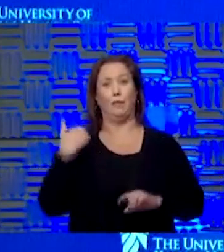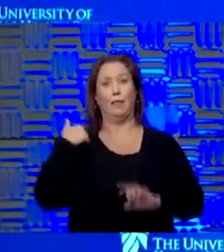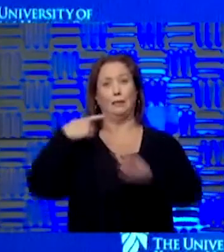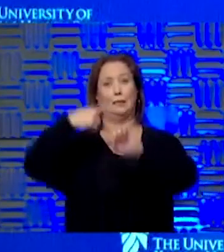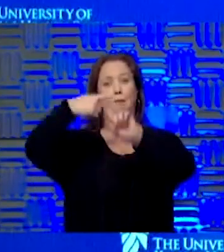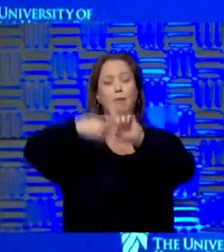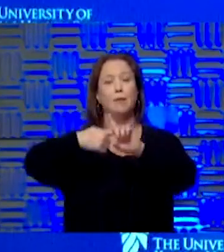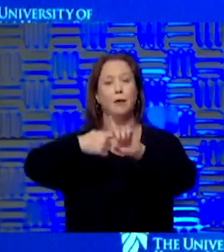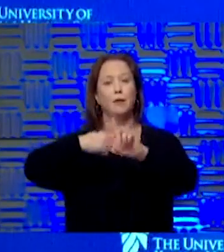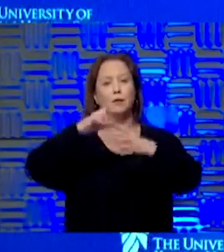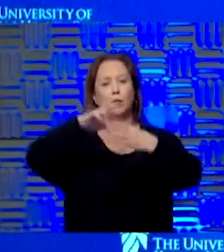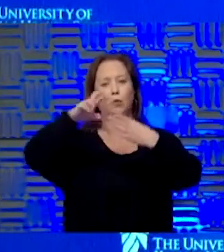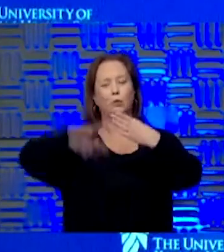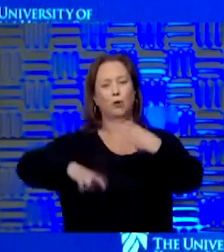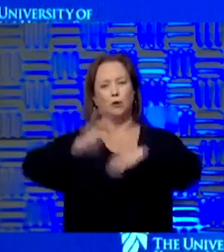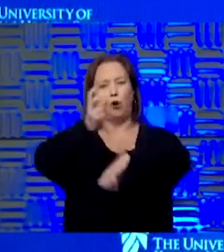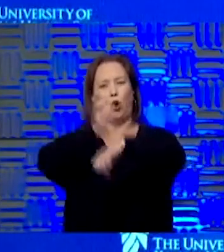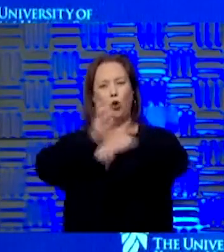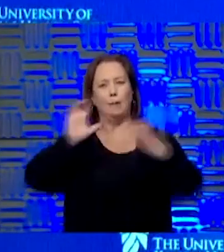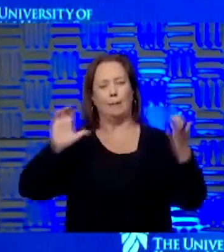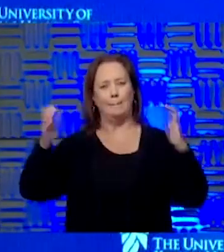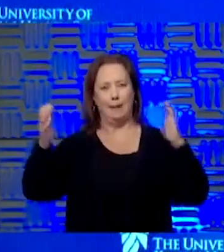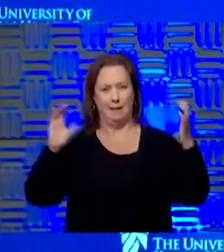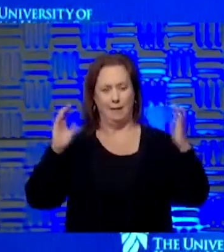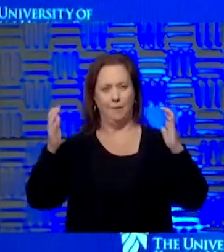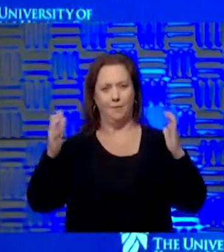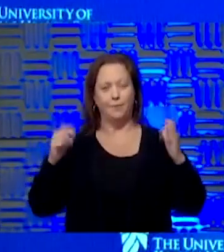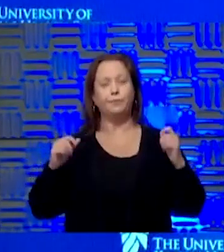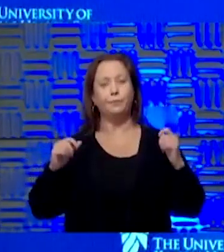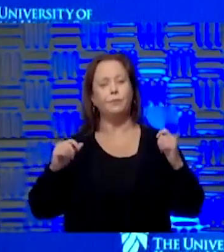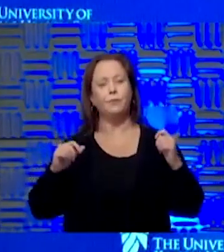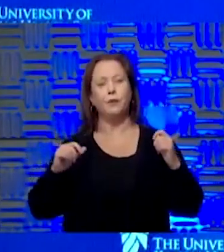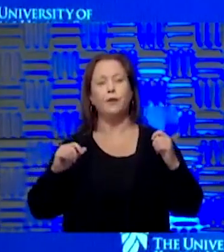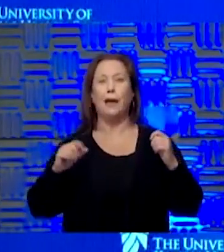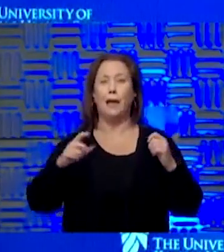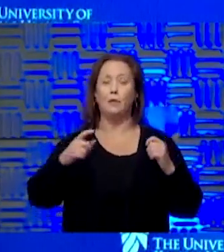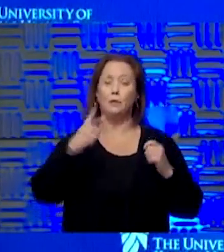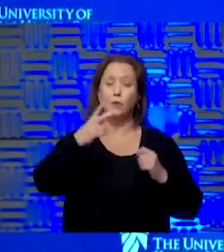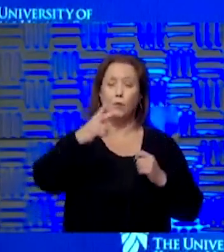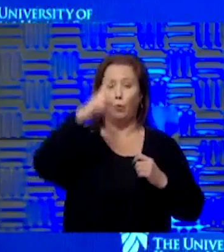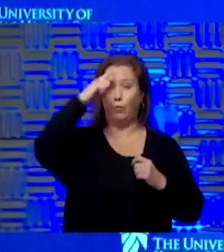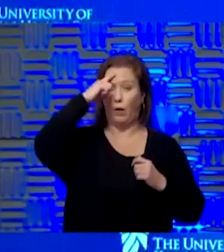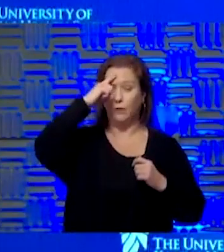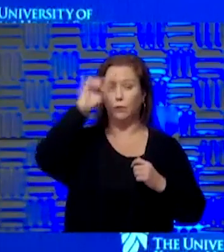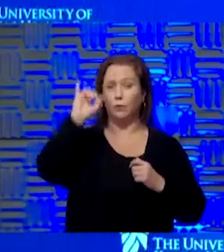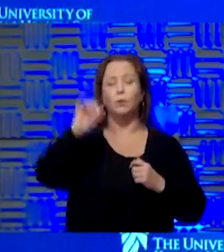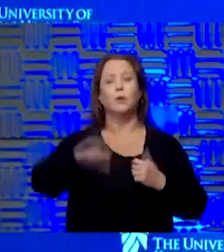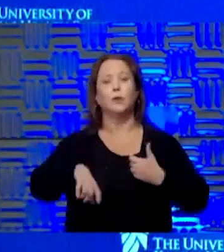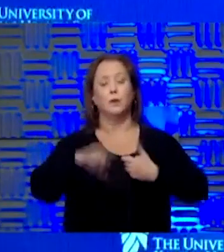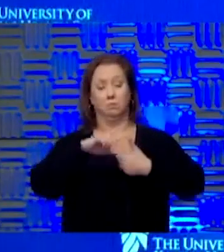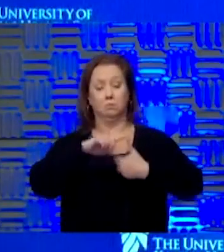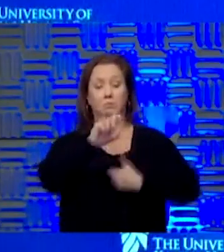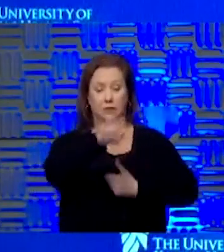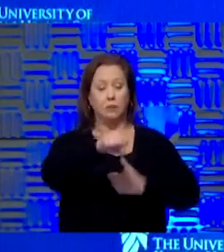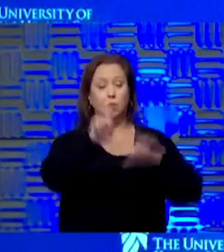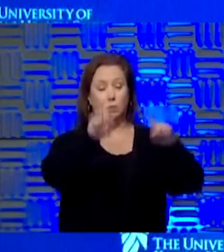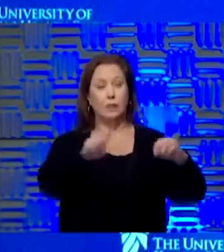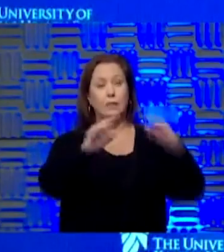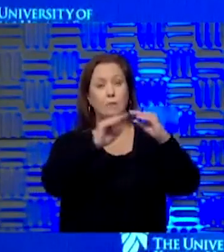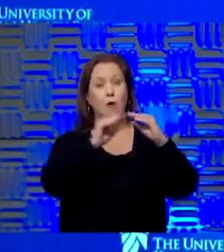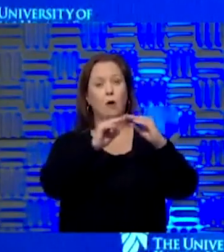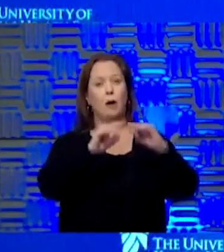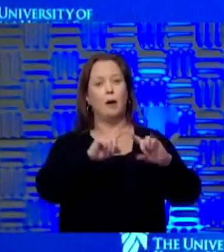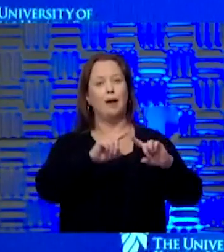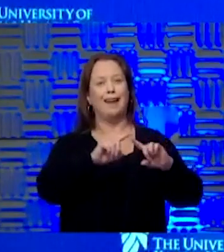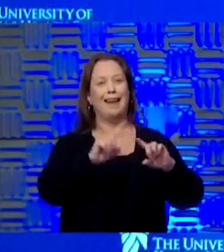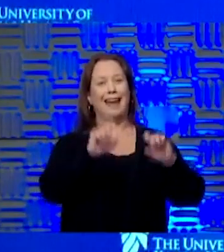so that the results are difficult to compare. And there are two schools of thought out there. One is that, yes, we are testing more, but we're seeing